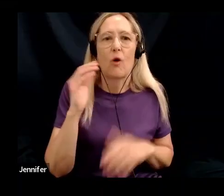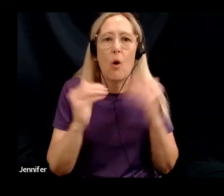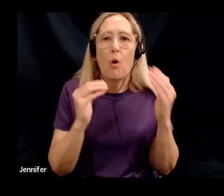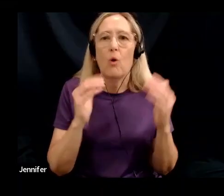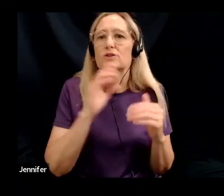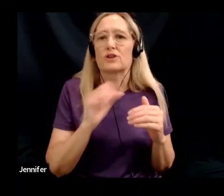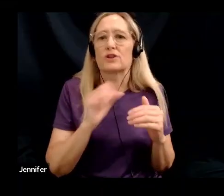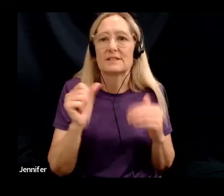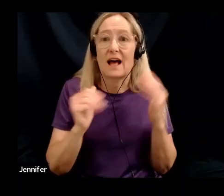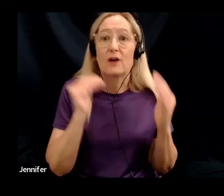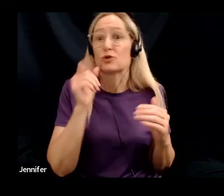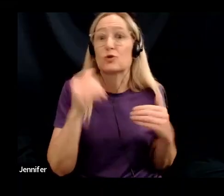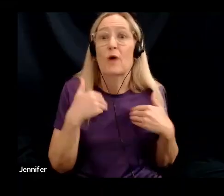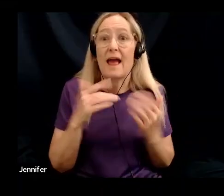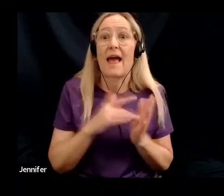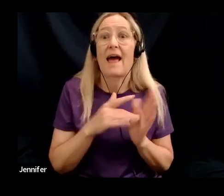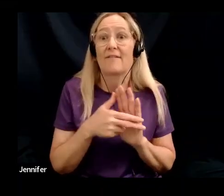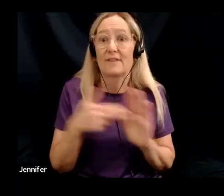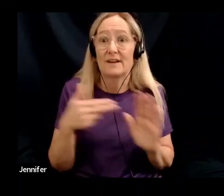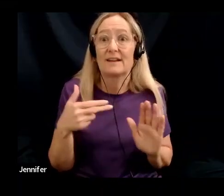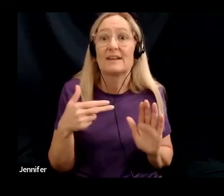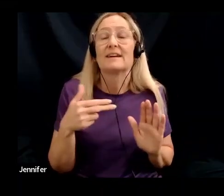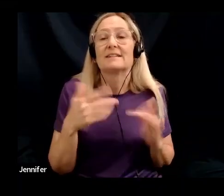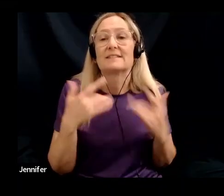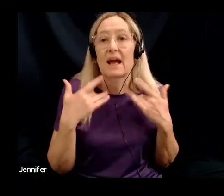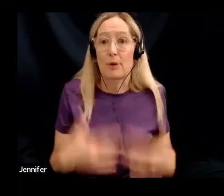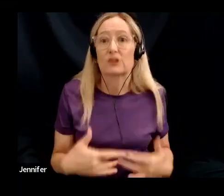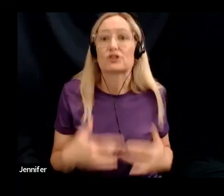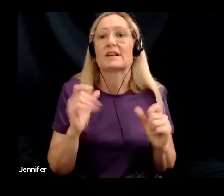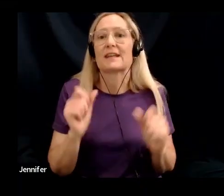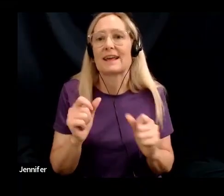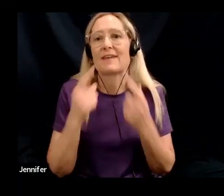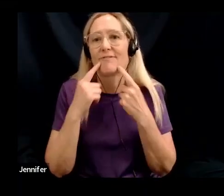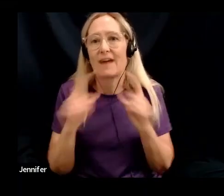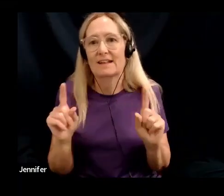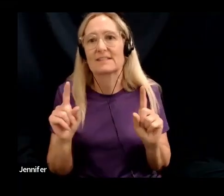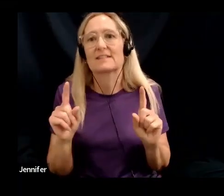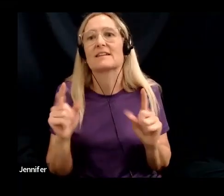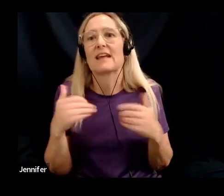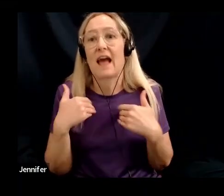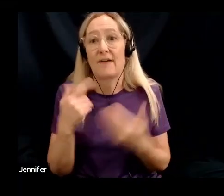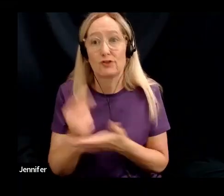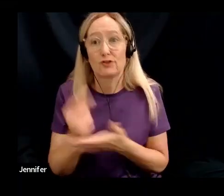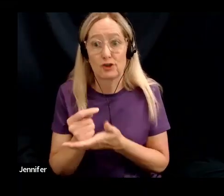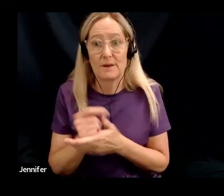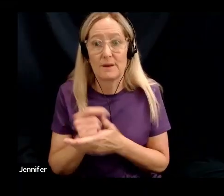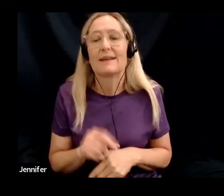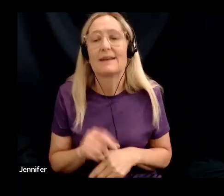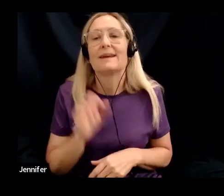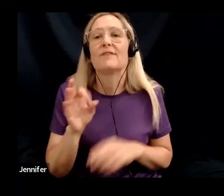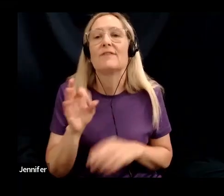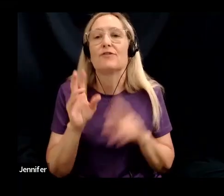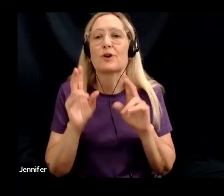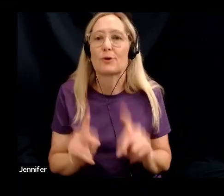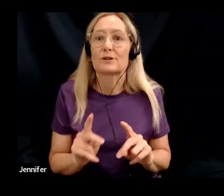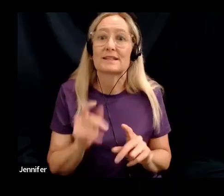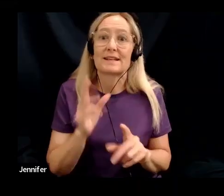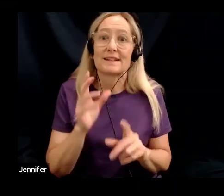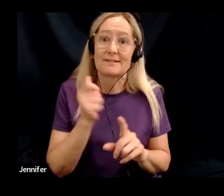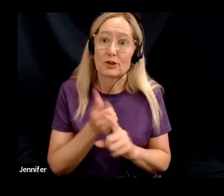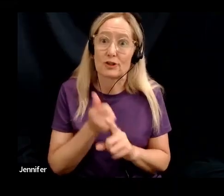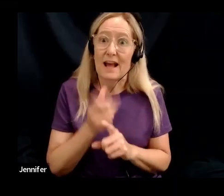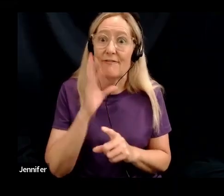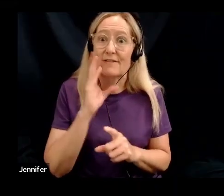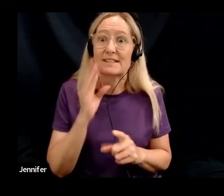with depression can be effectively treated. So just know that if you are someone who is navigating depression or